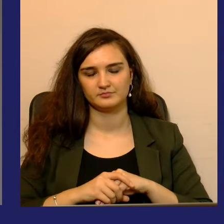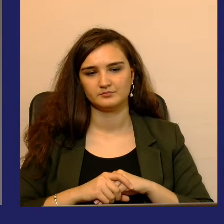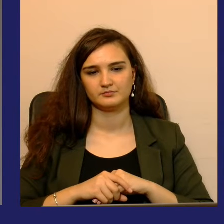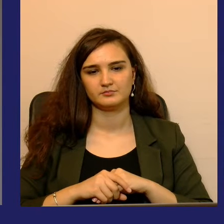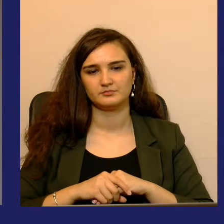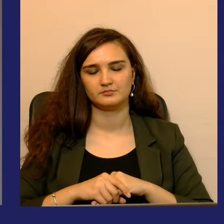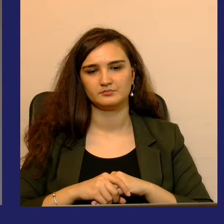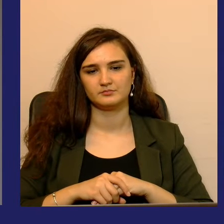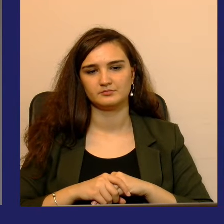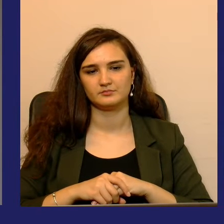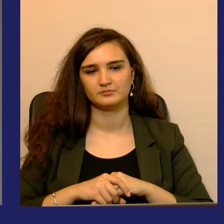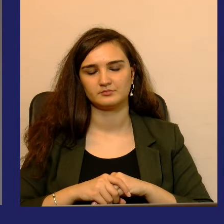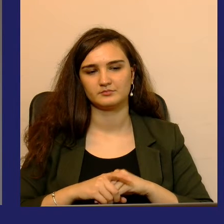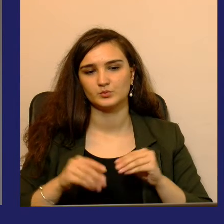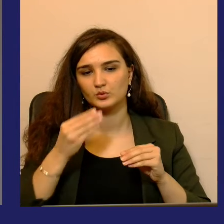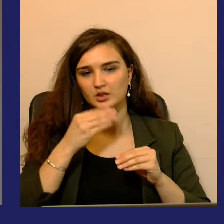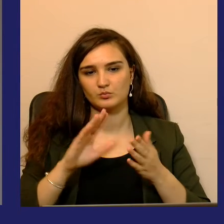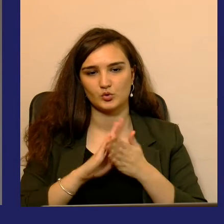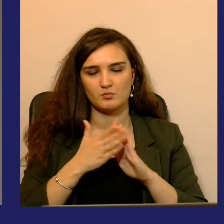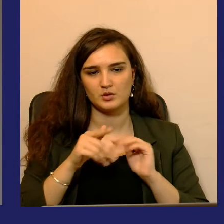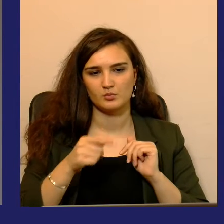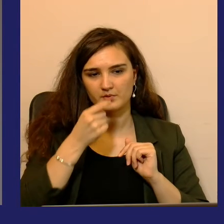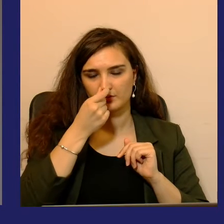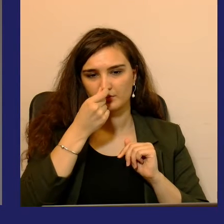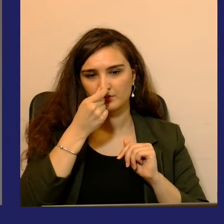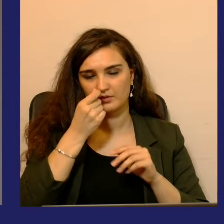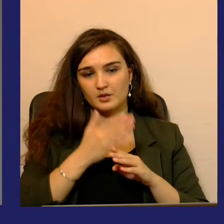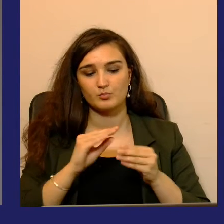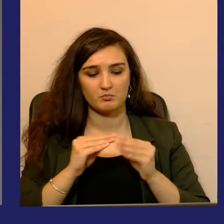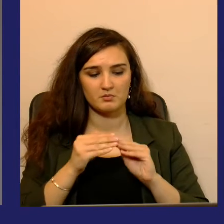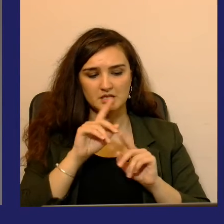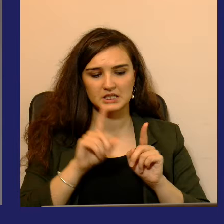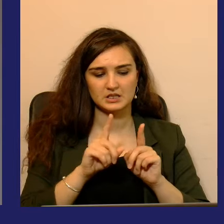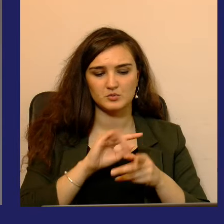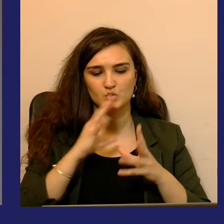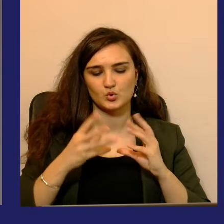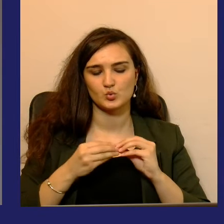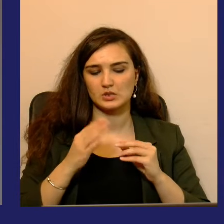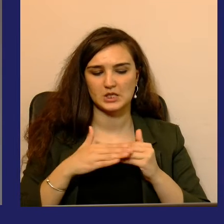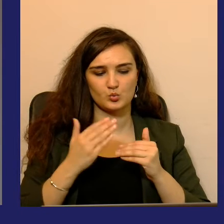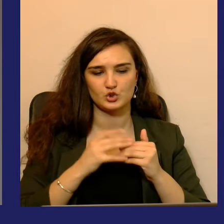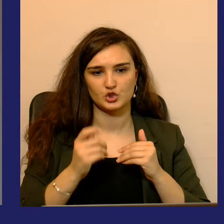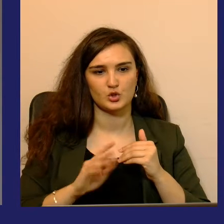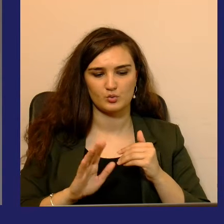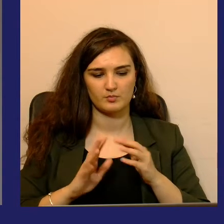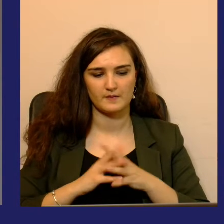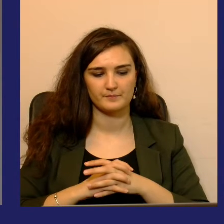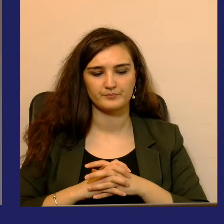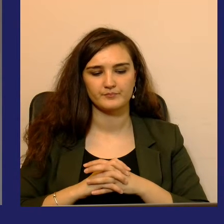impunity. So I think the long-term effects of political corruption deserve a lot more